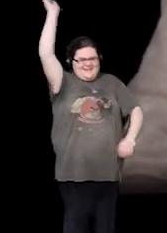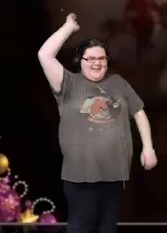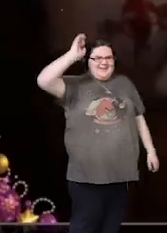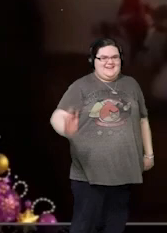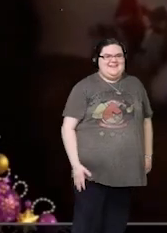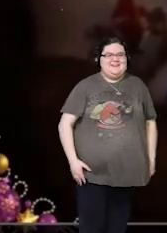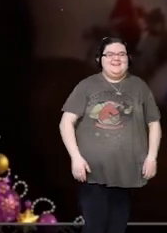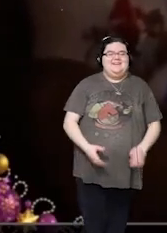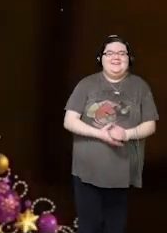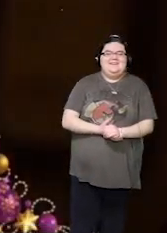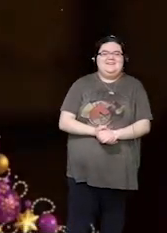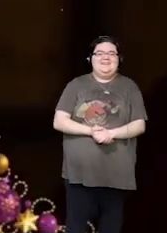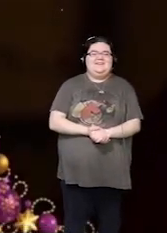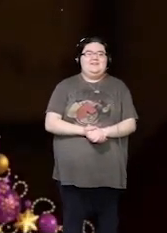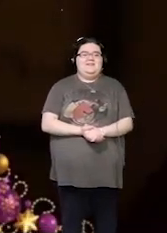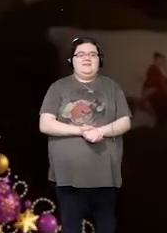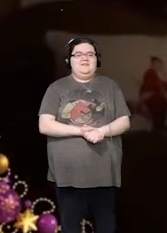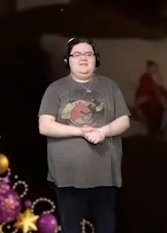Parenting!